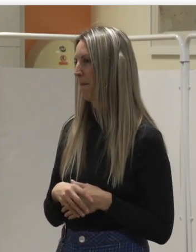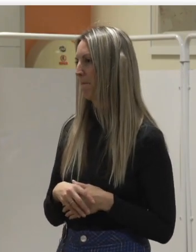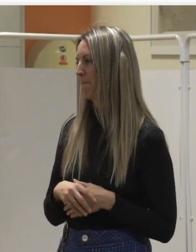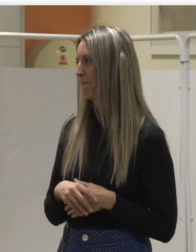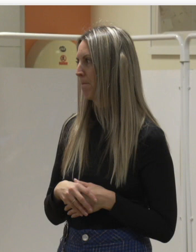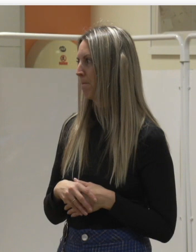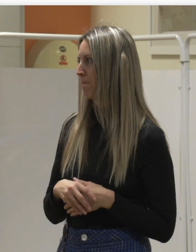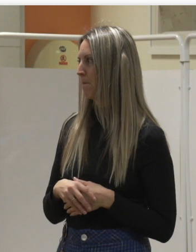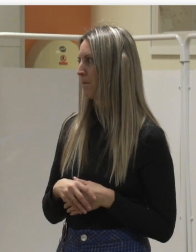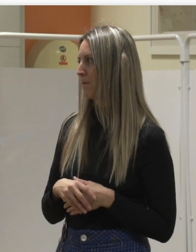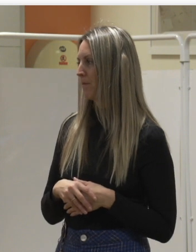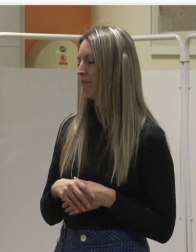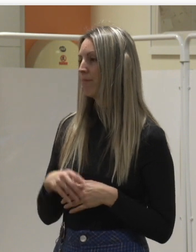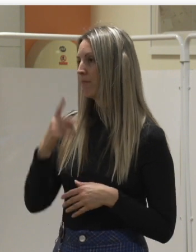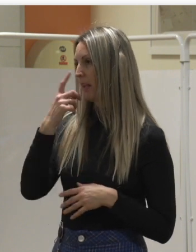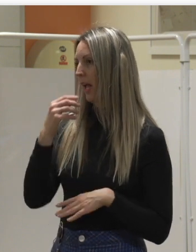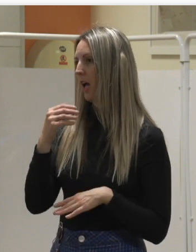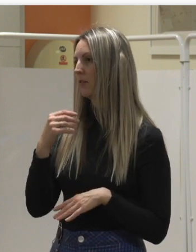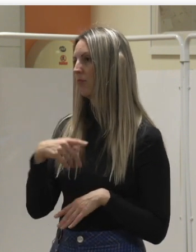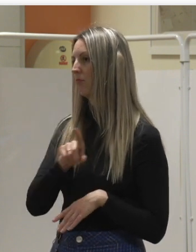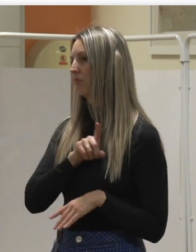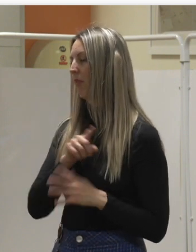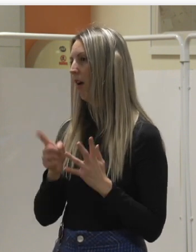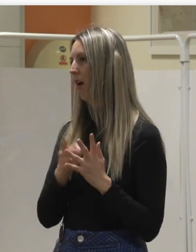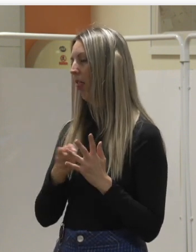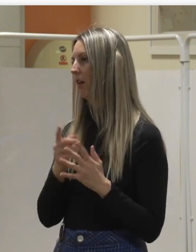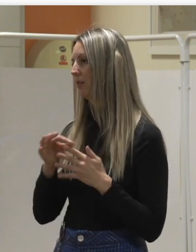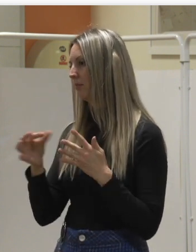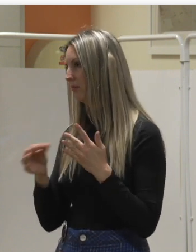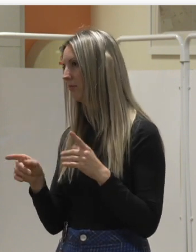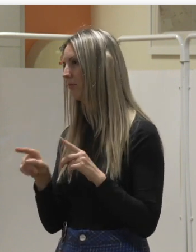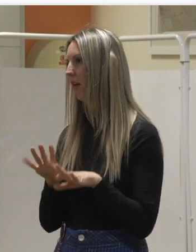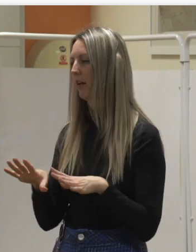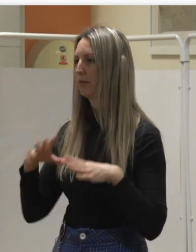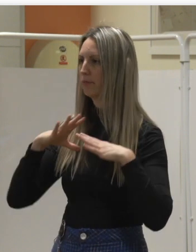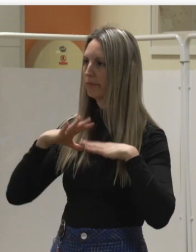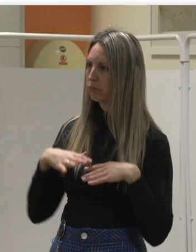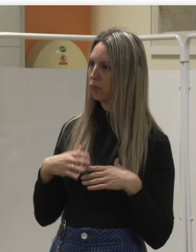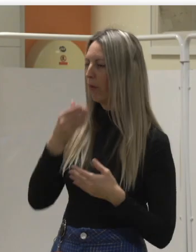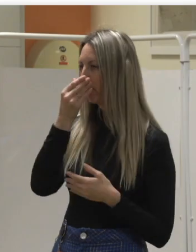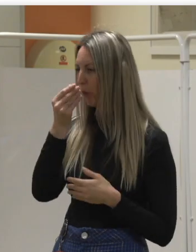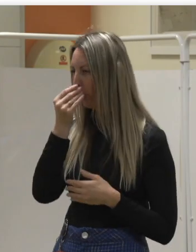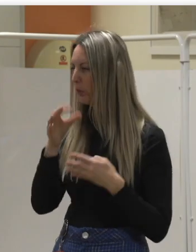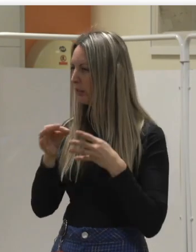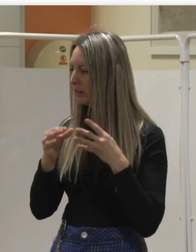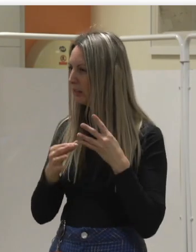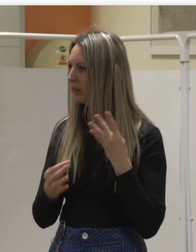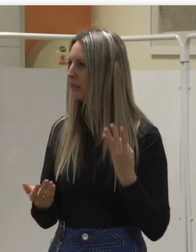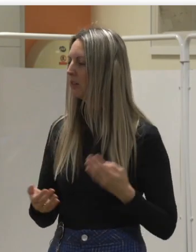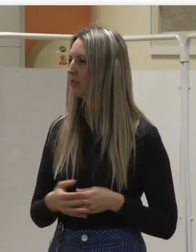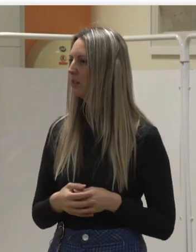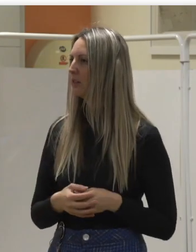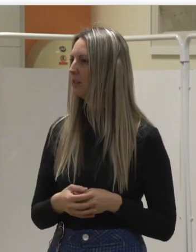it, it also causes other symptoms like fatigue, malaise, like you have flu-like symptoms, and what we call as a